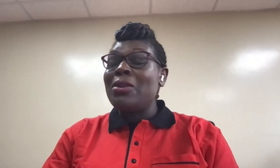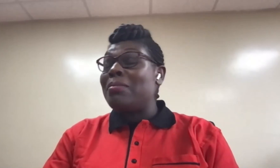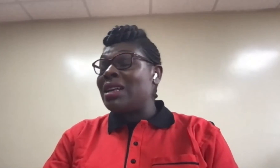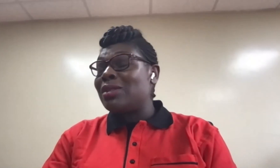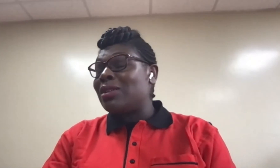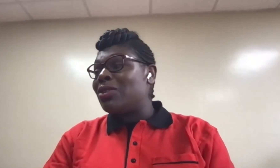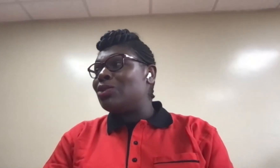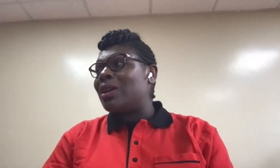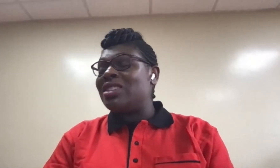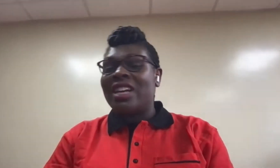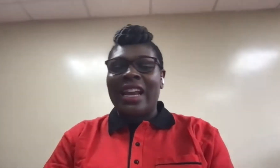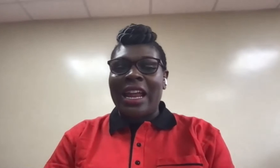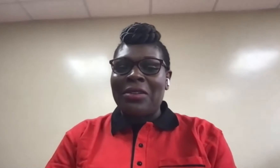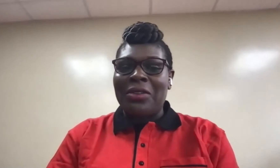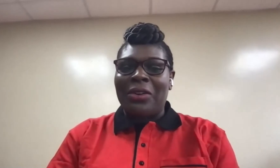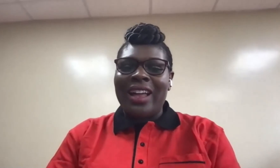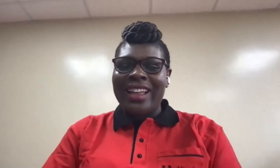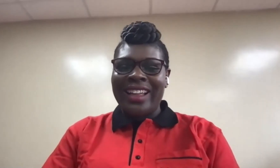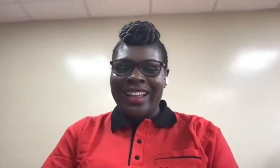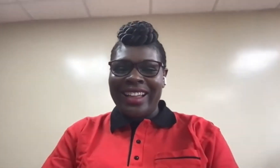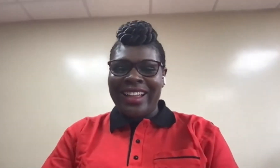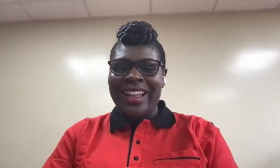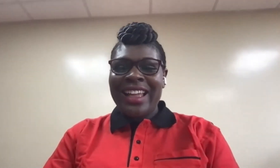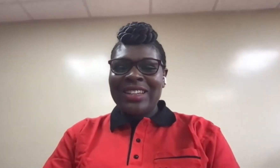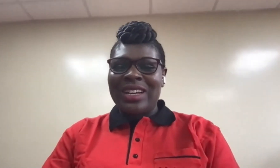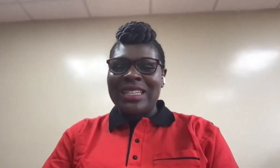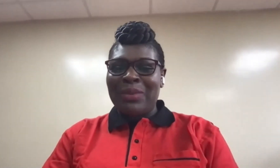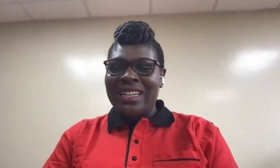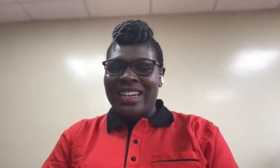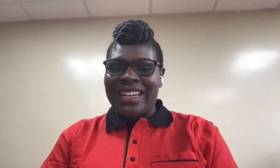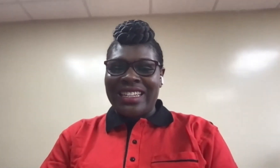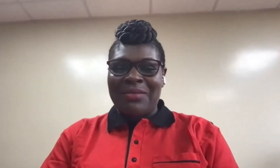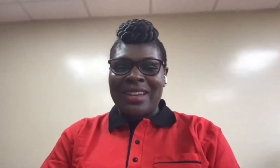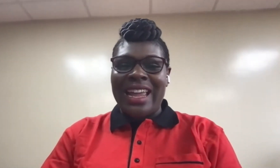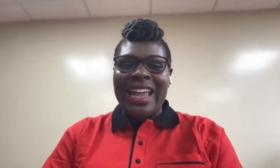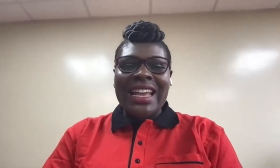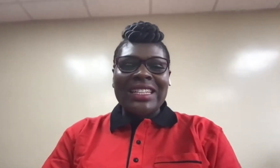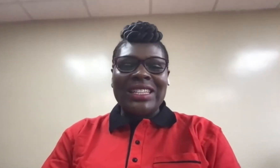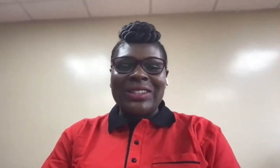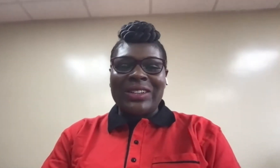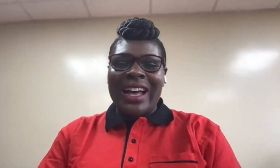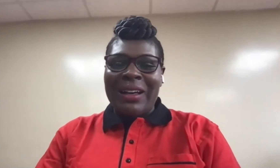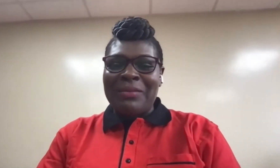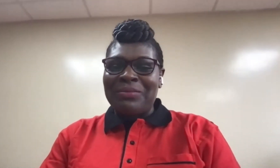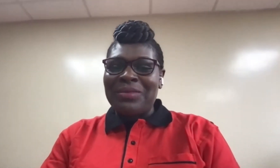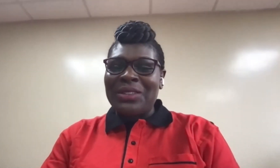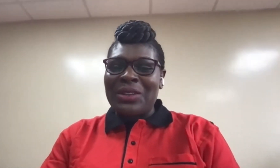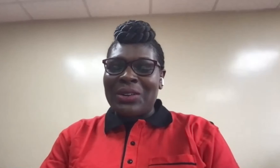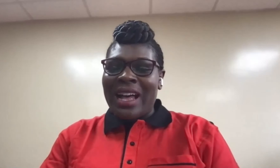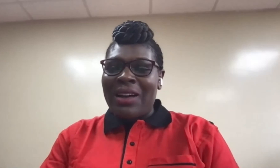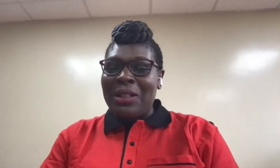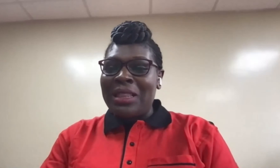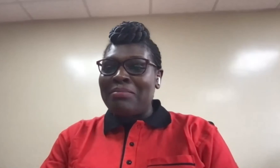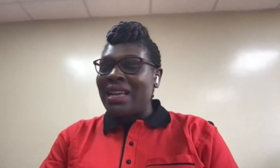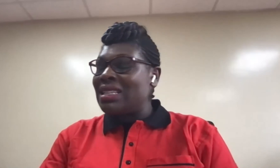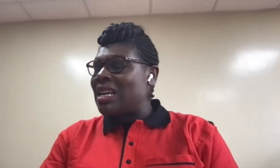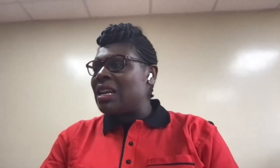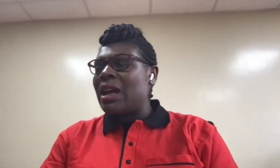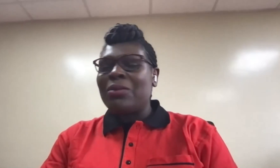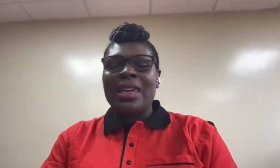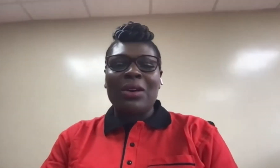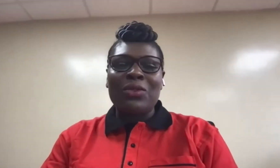Maybe your bus will grow to a train, I don't know, to a speed train someday. Probably. So all the